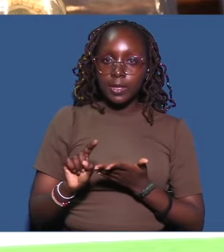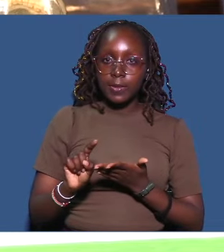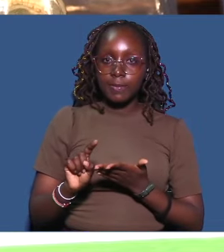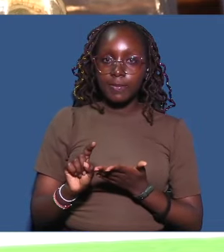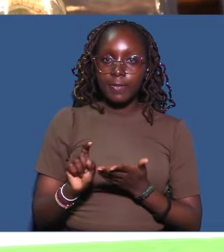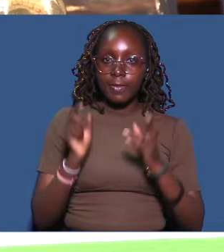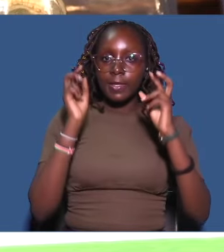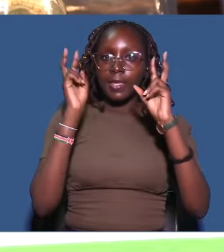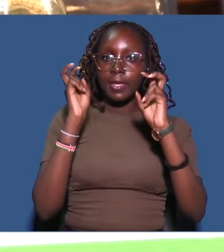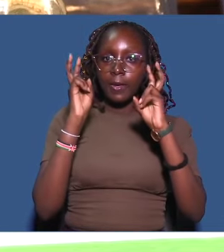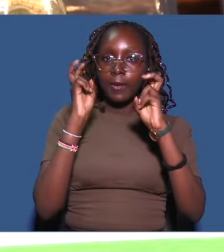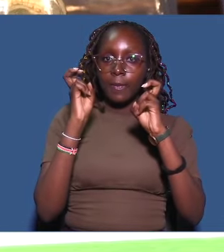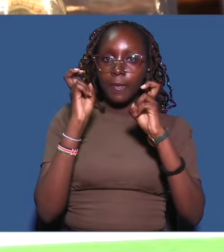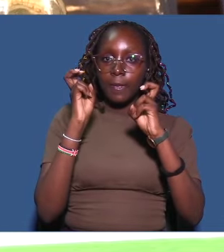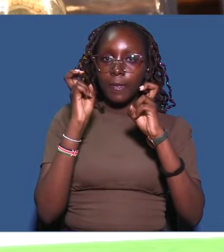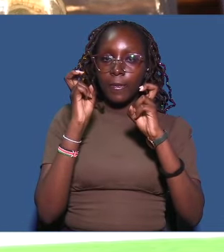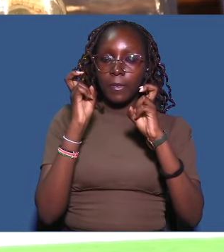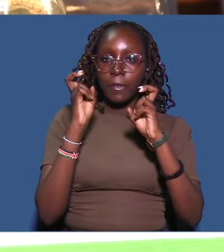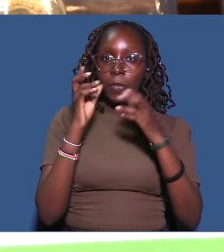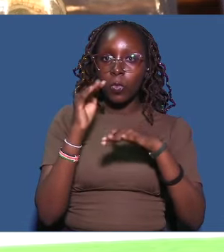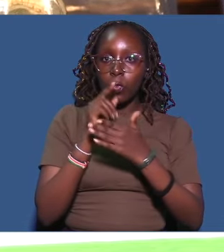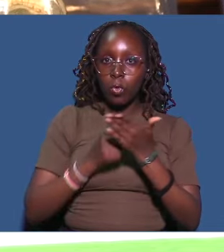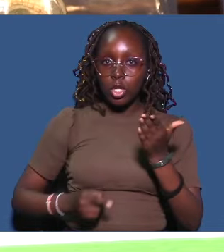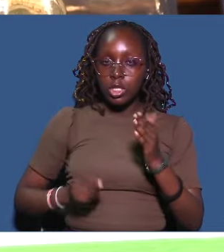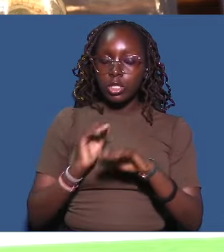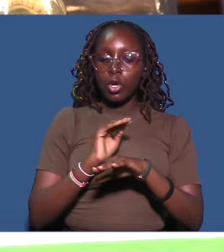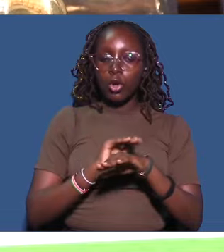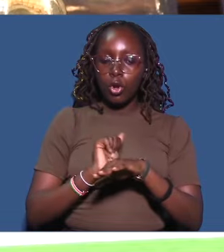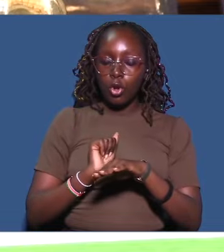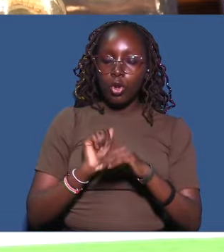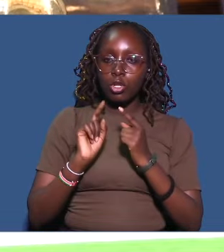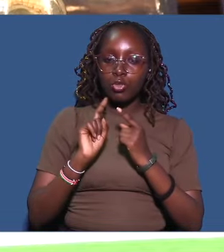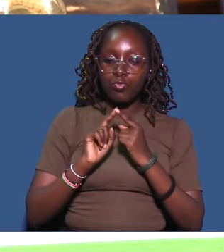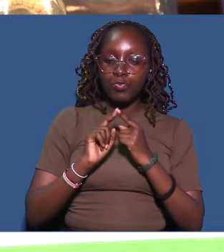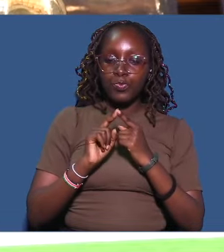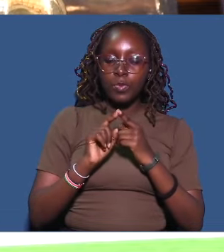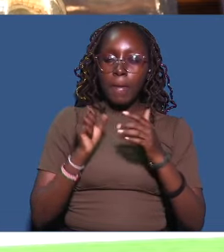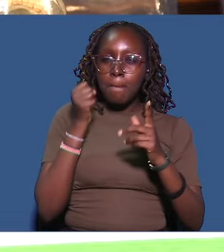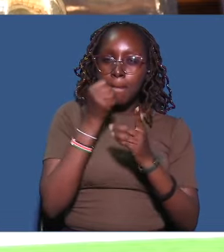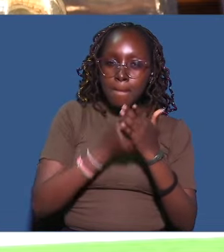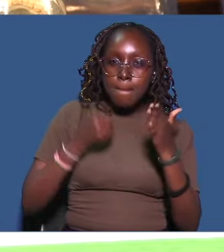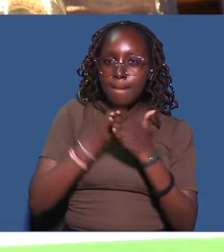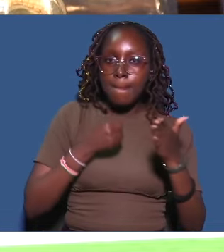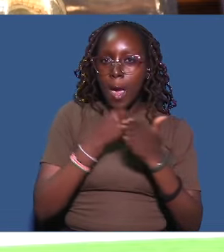with a theme of, or the theme rather, the call to press on towards the goal.